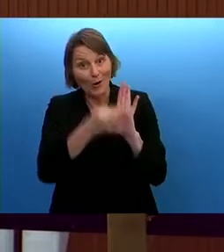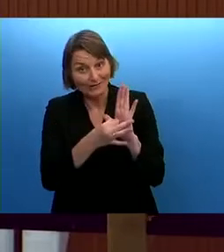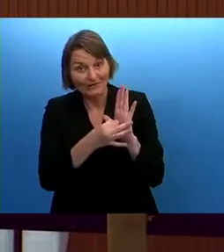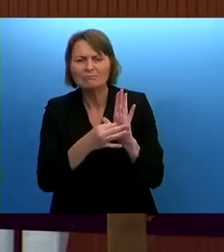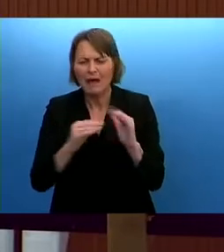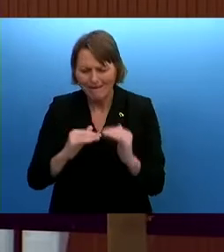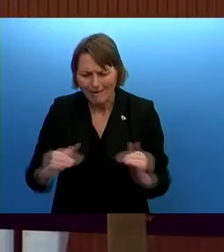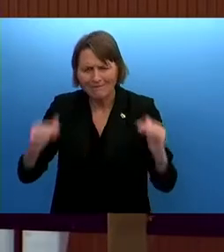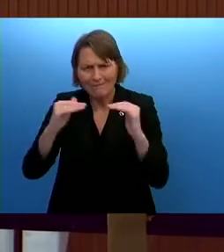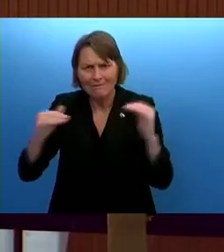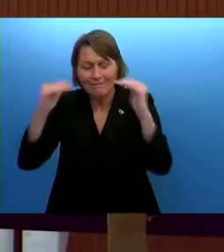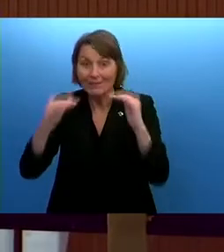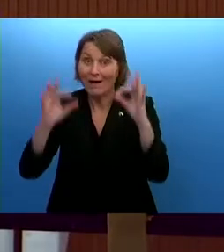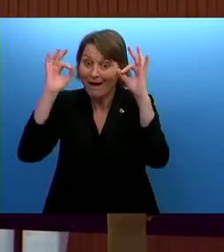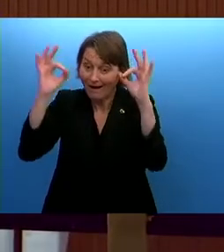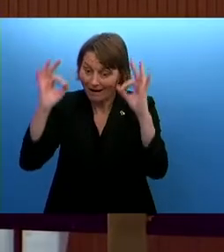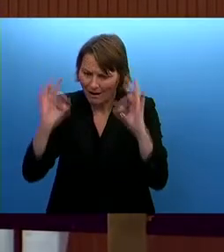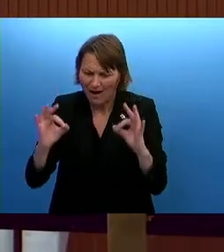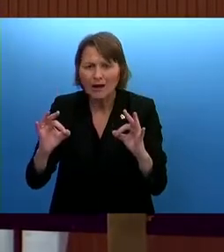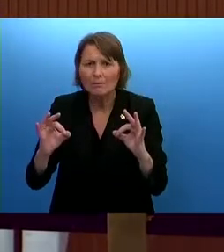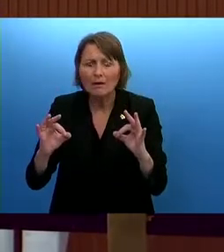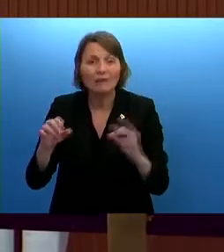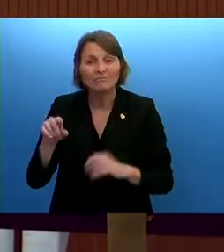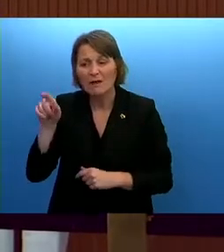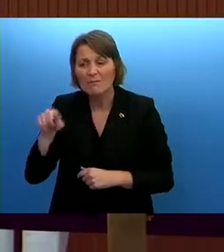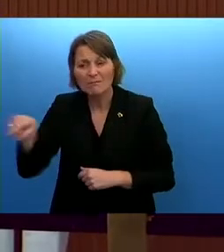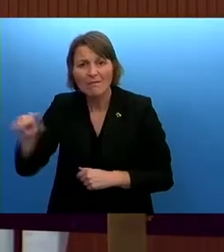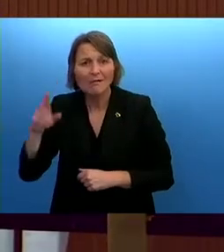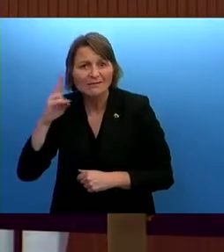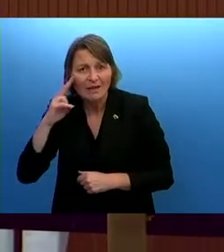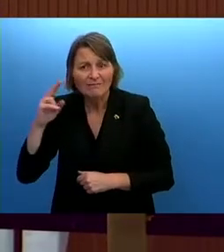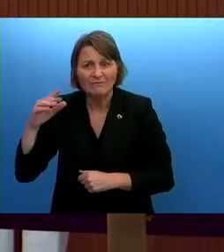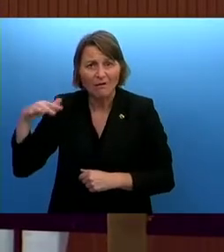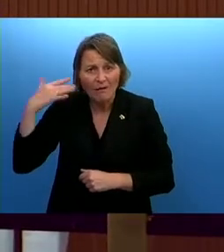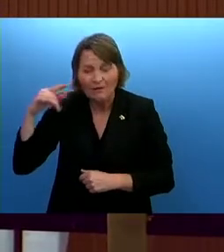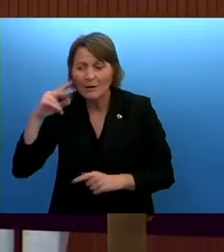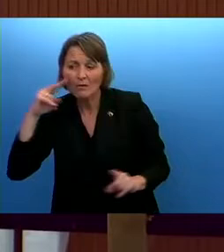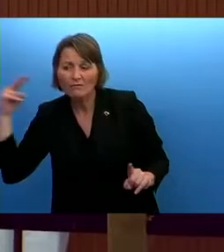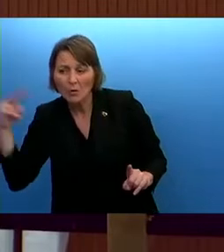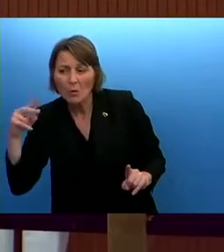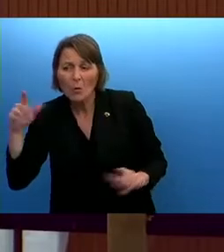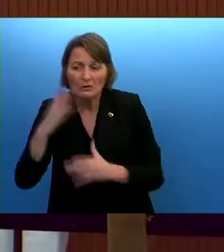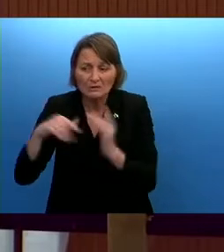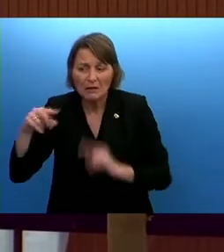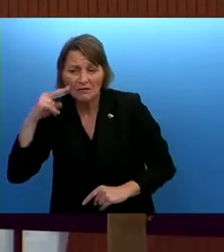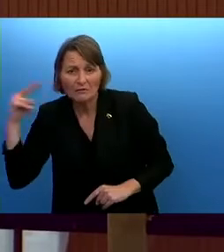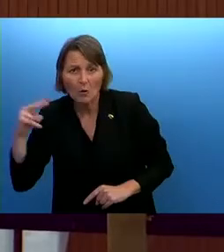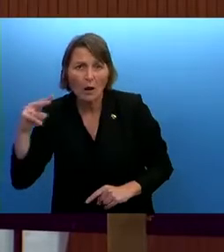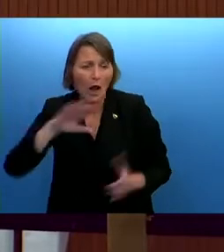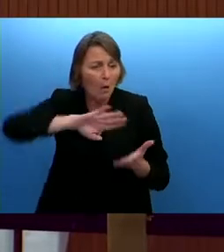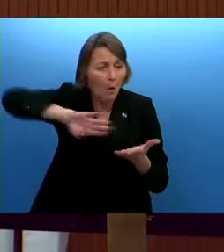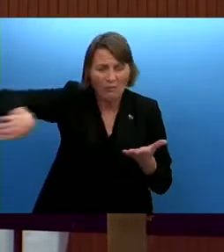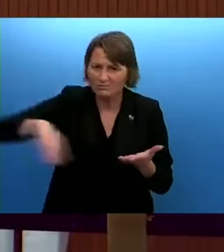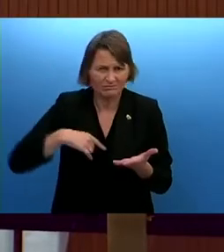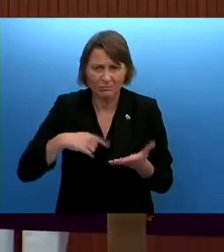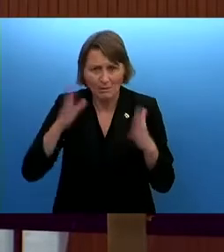level if they don't include the views and guidance from persons with disabilities. So I think that's one thing